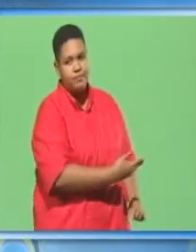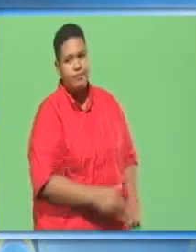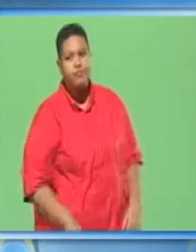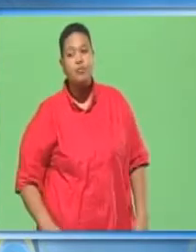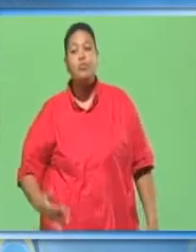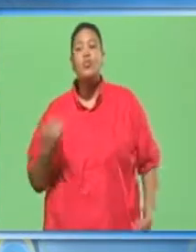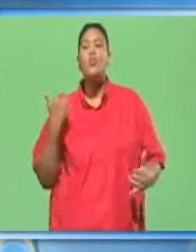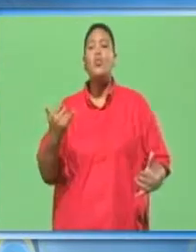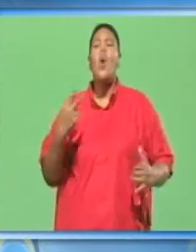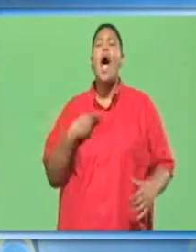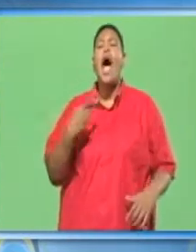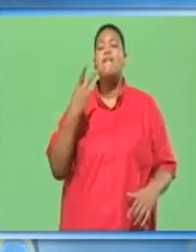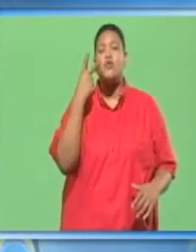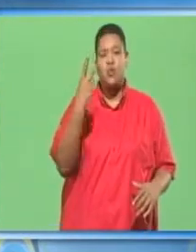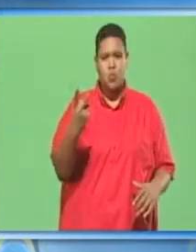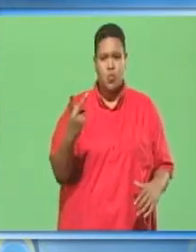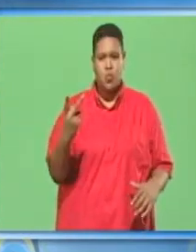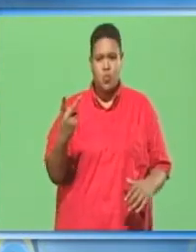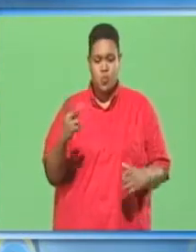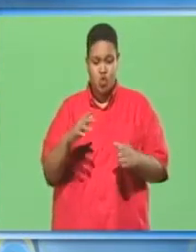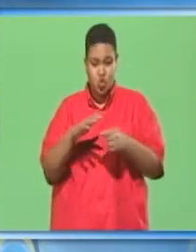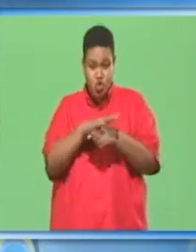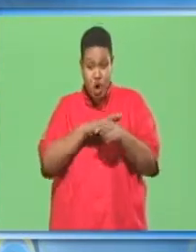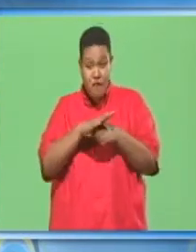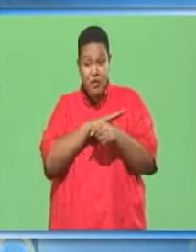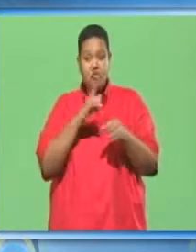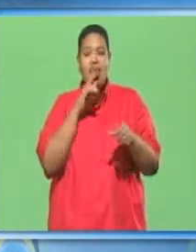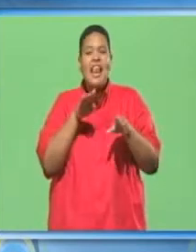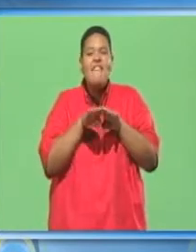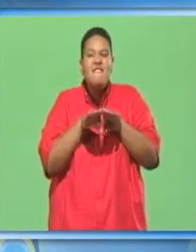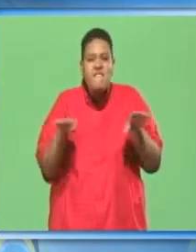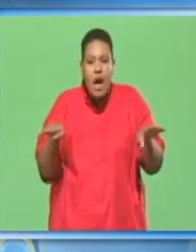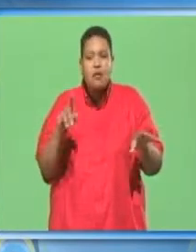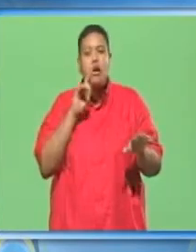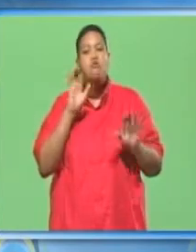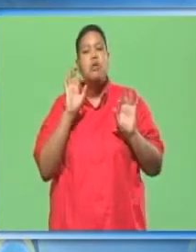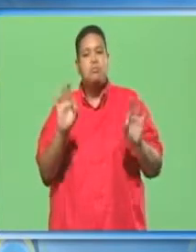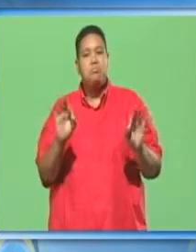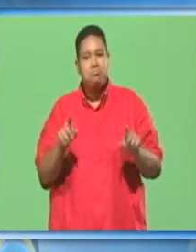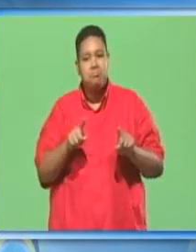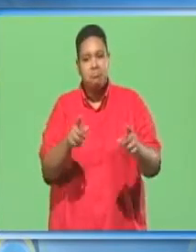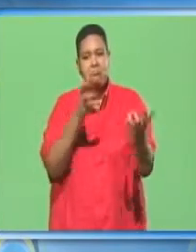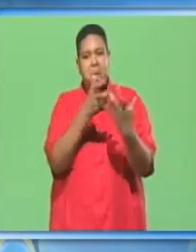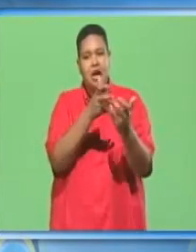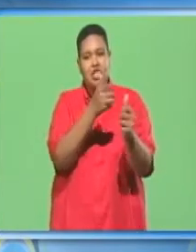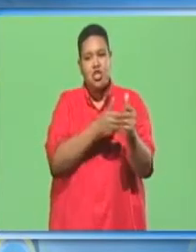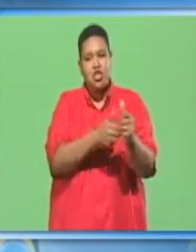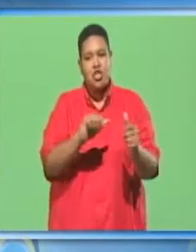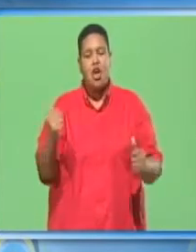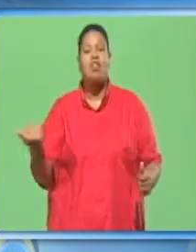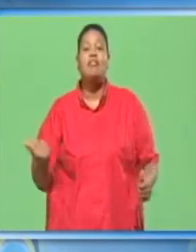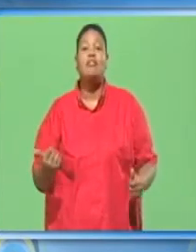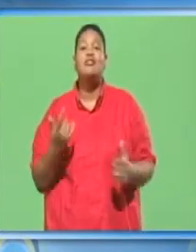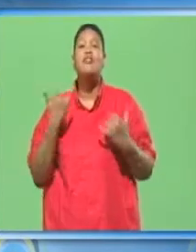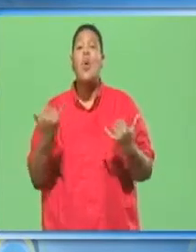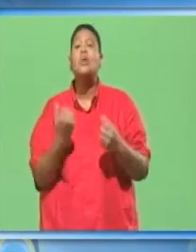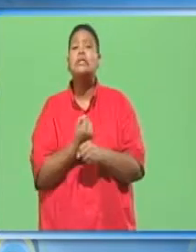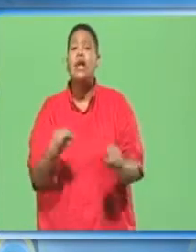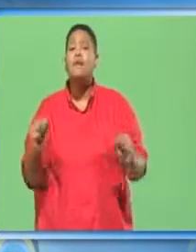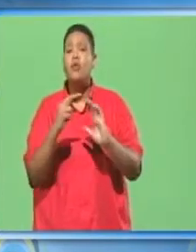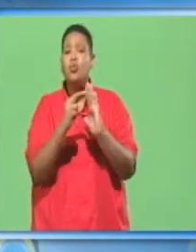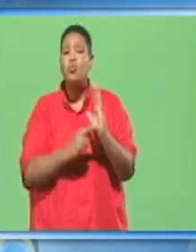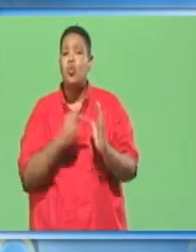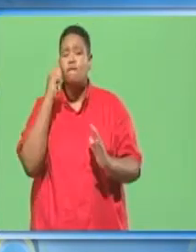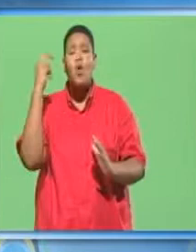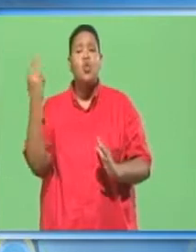You will now have two adjacent surfaces that are flat and perpendicular to each other. The following are some safety rules